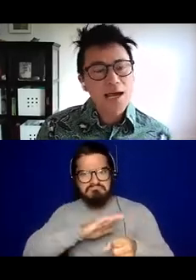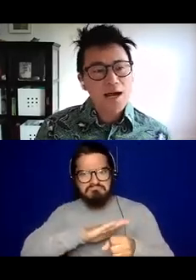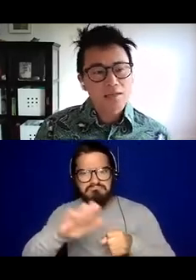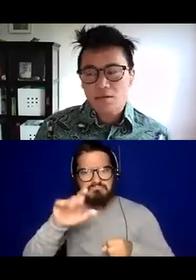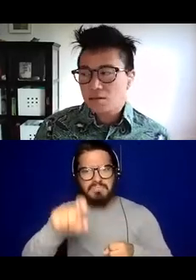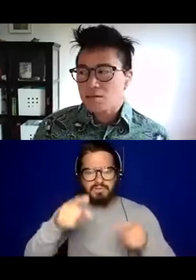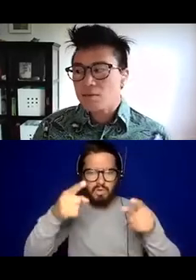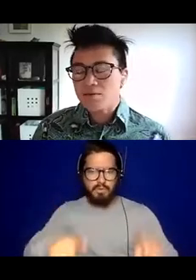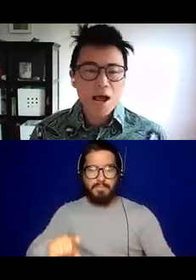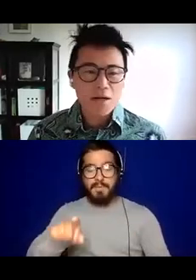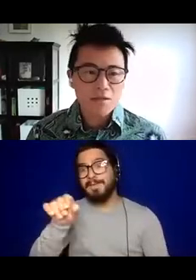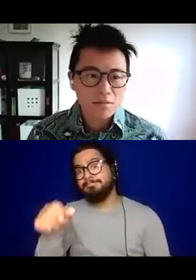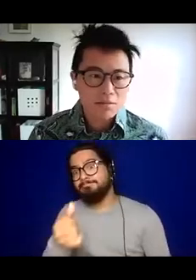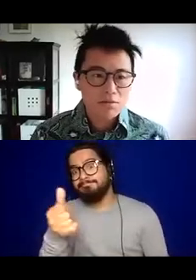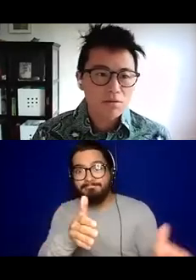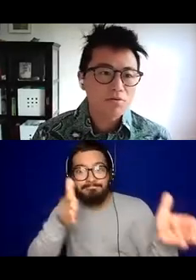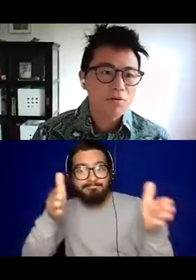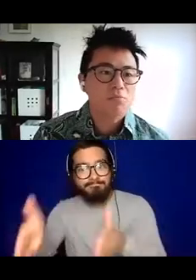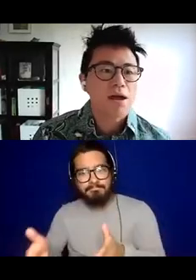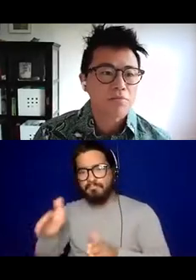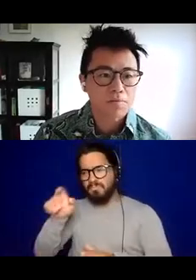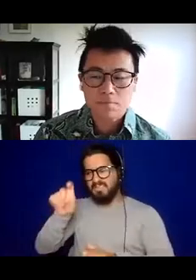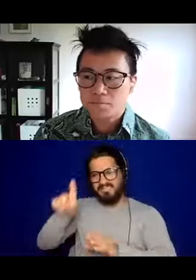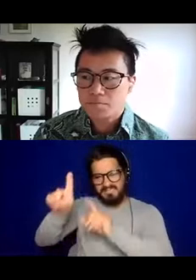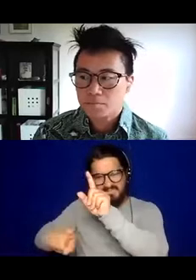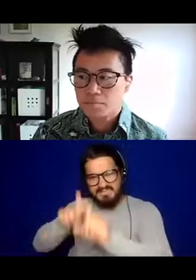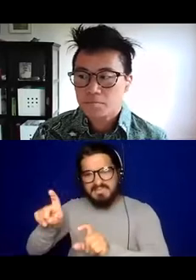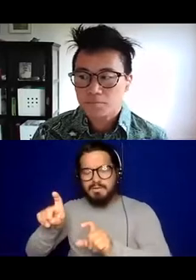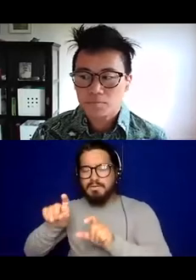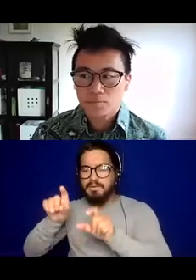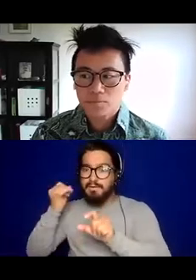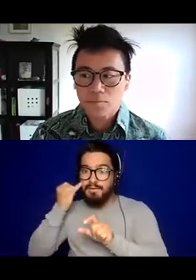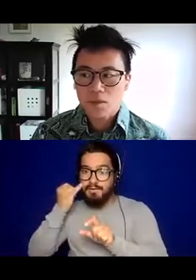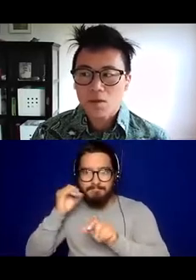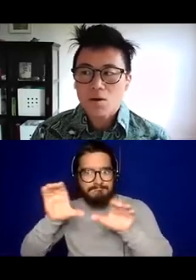might need to ask, is one of our actions to look for a new platform?